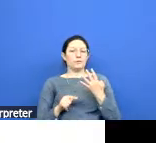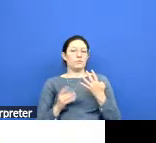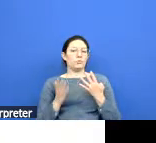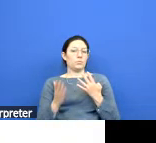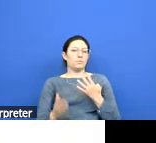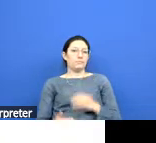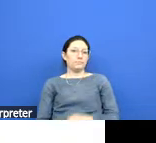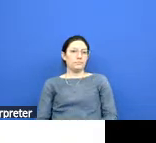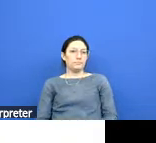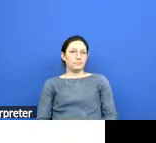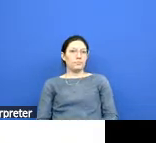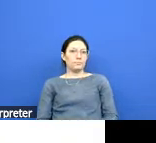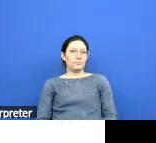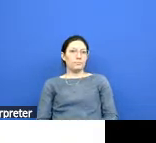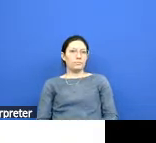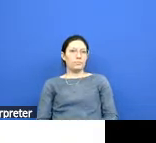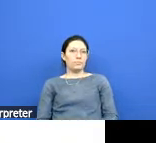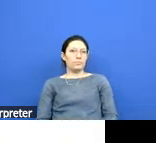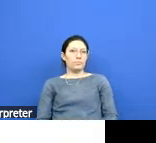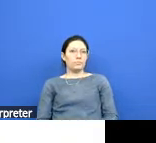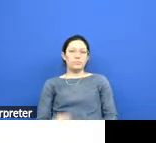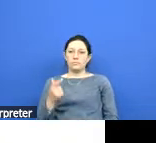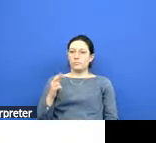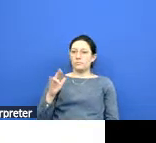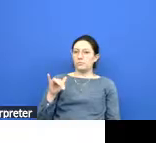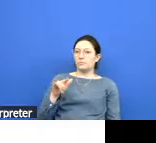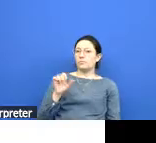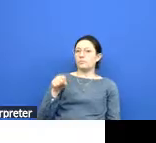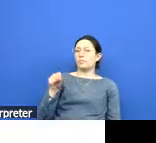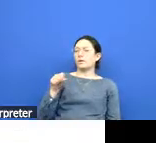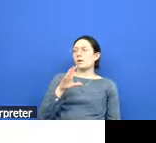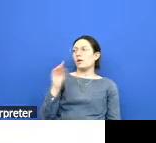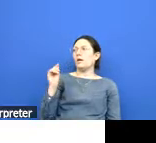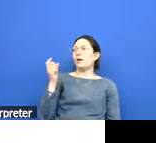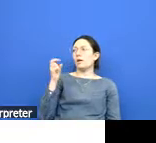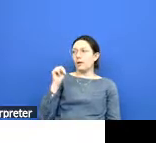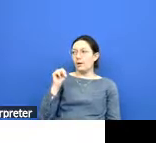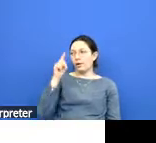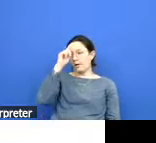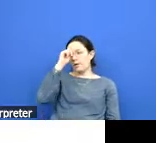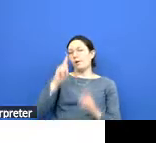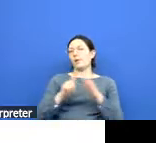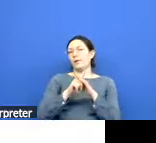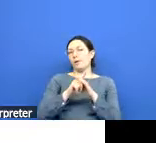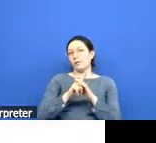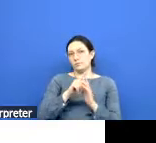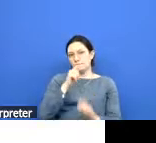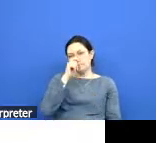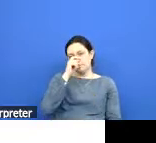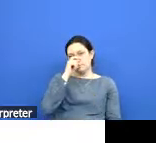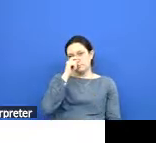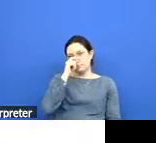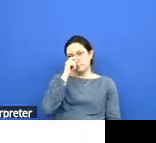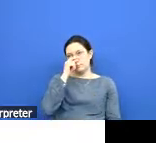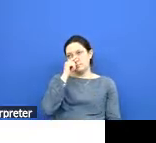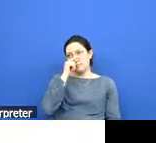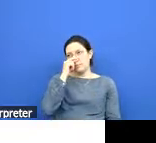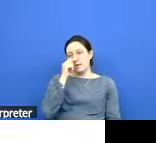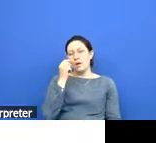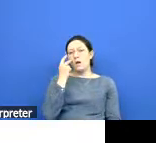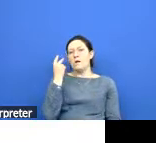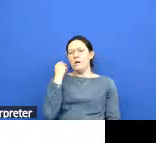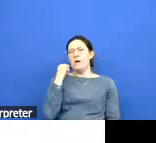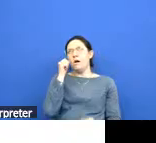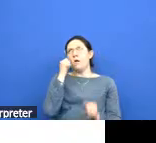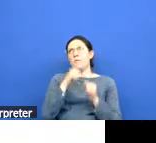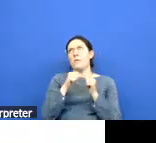recommend. right, and then there was a question that just came up, and I thought I remembered from a prior